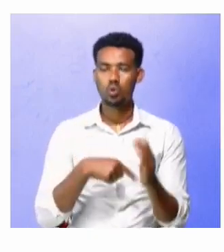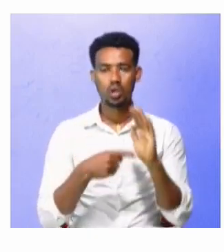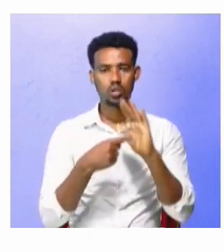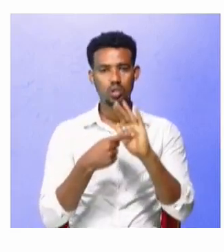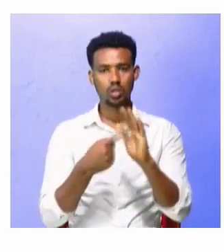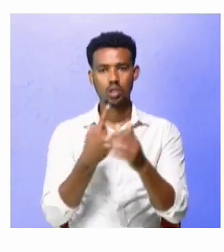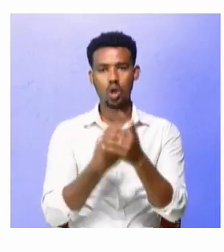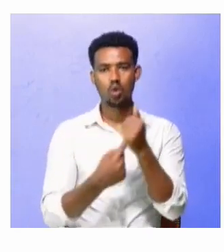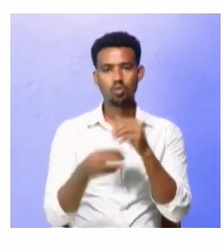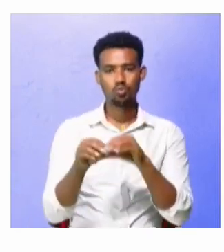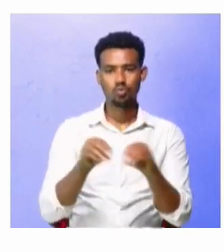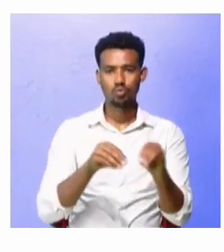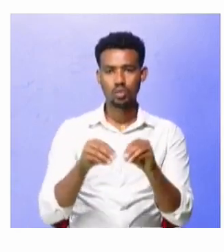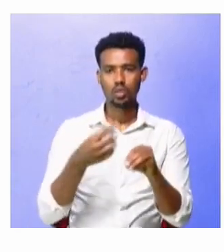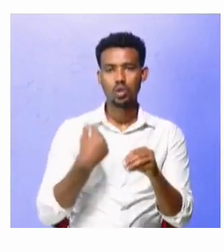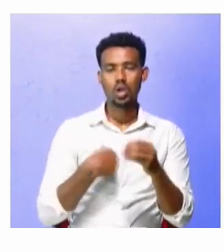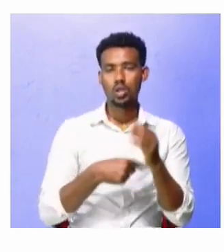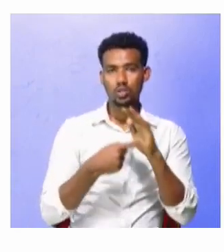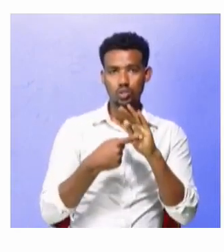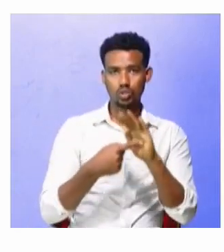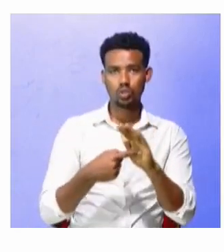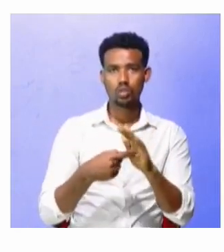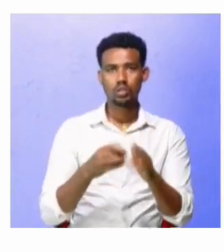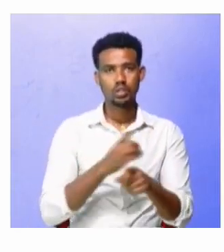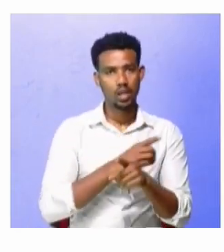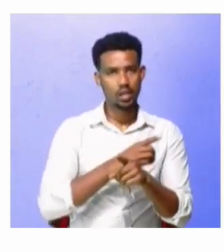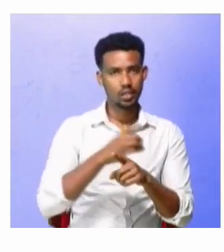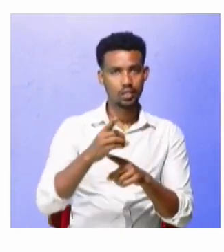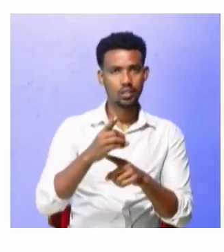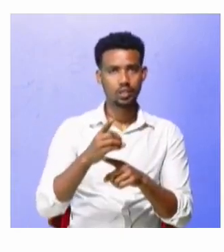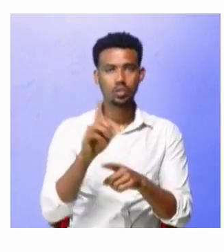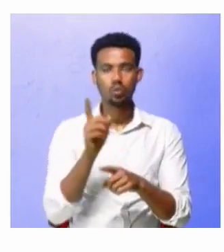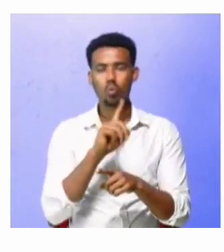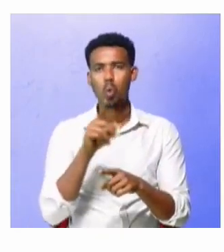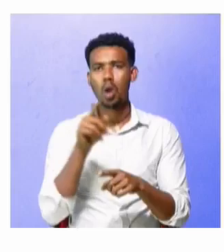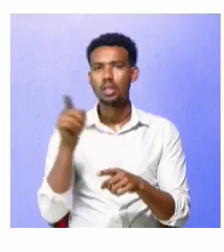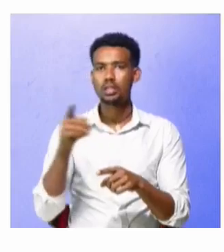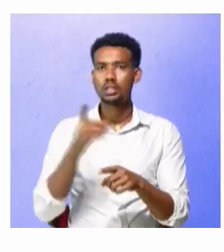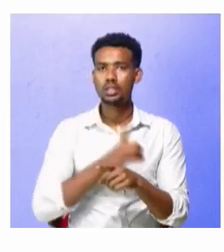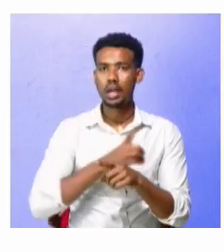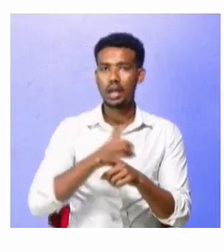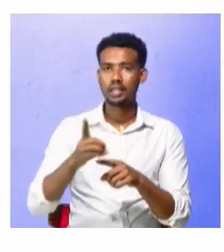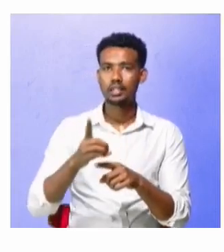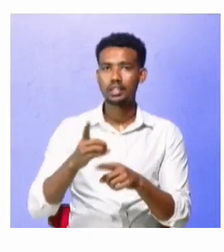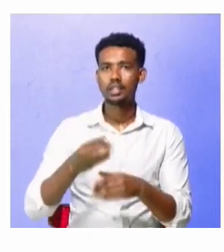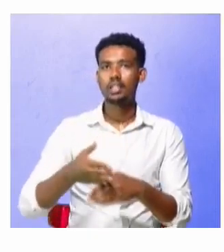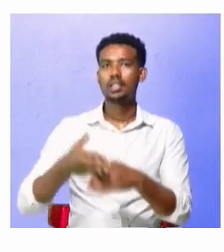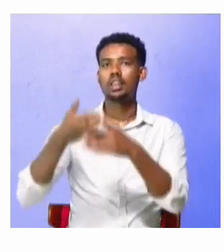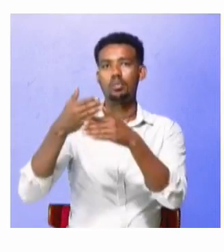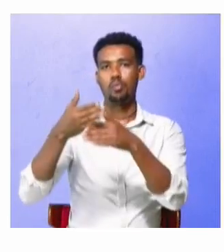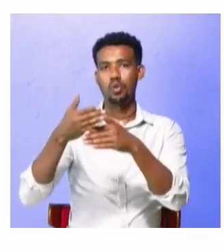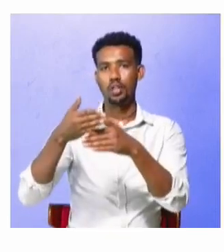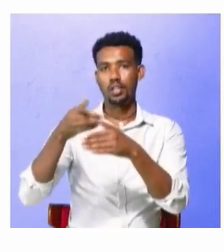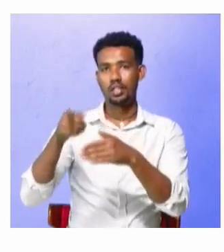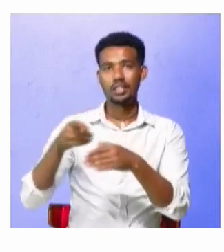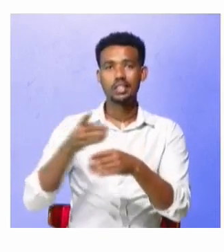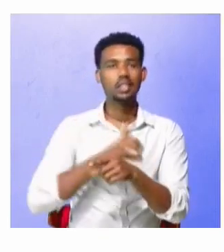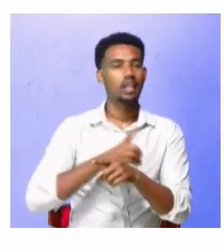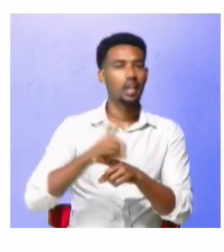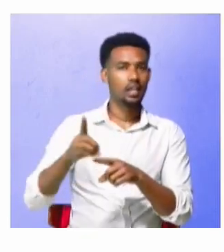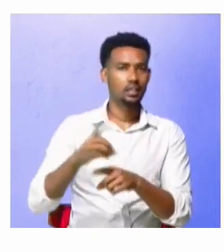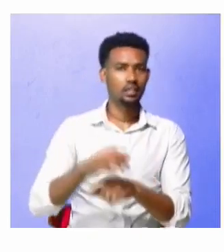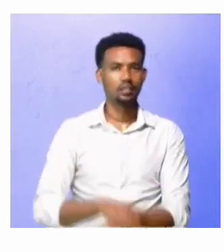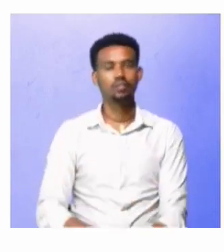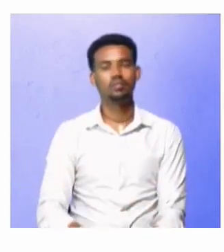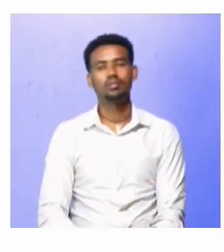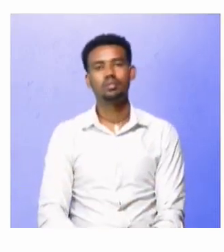only movement, we're also showing what? Direction. What is that direction in this case? The building. Towards the building.